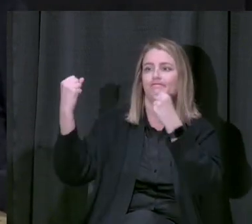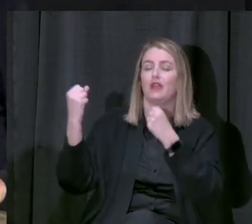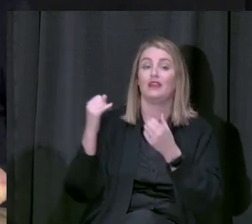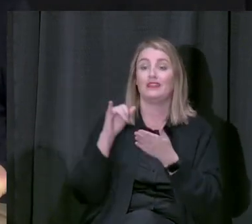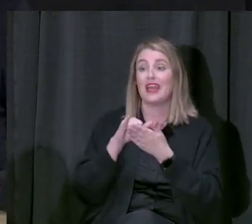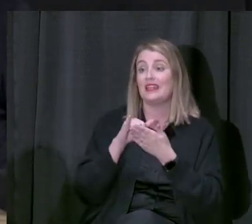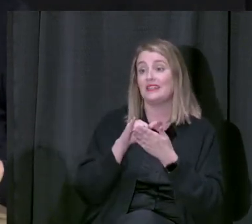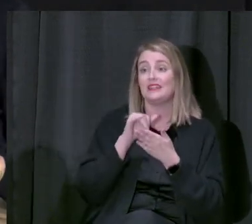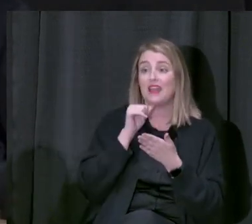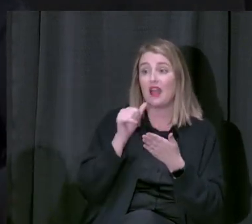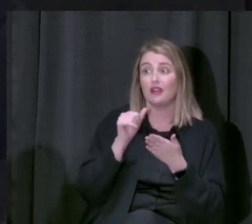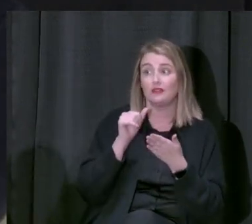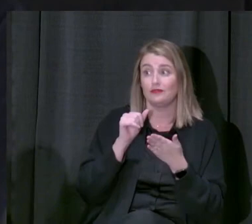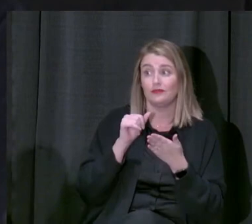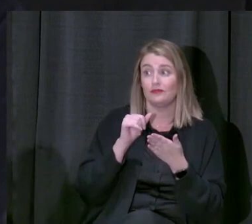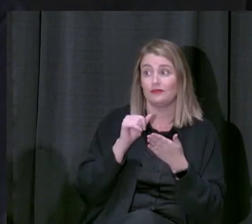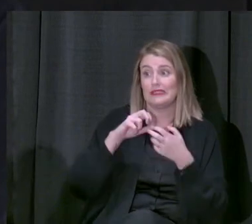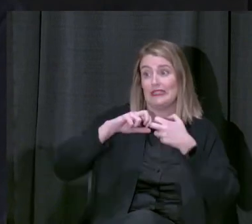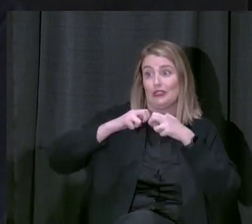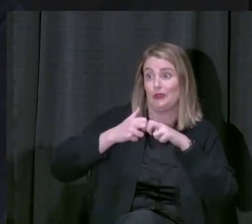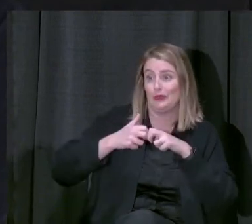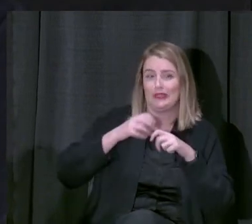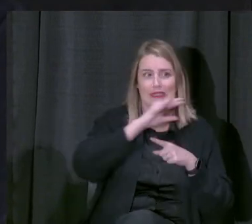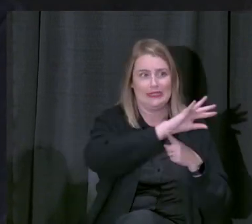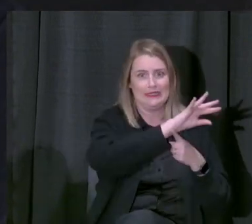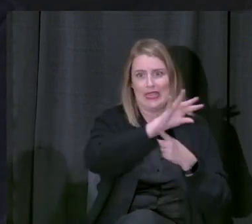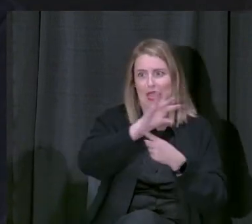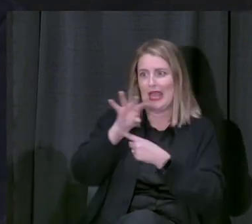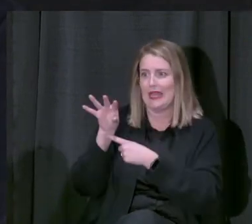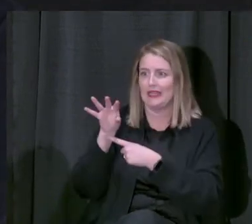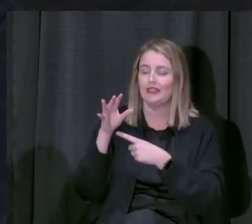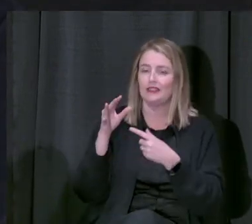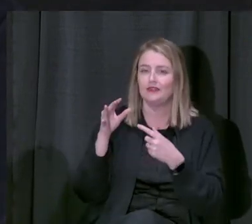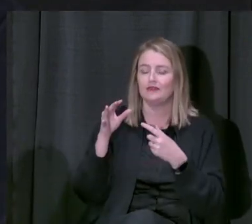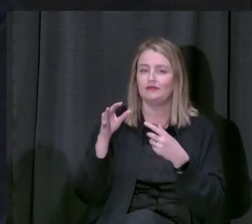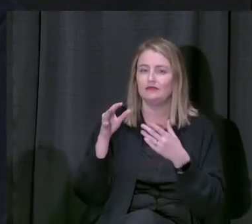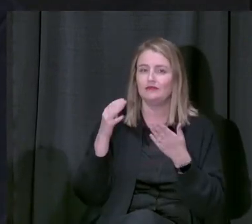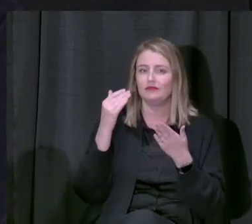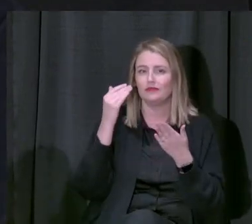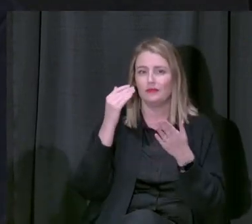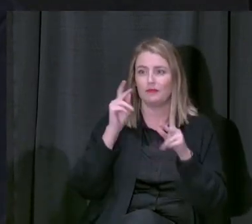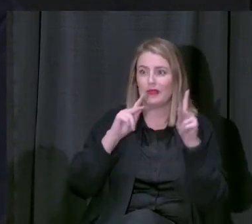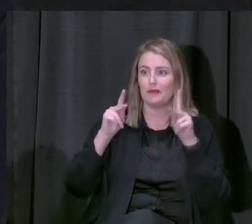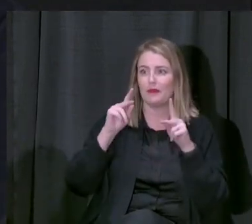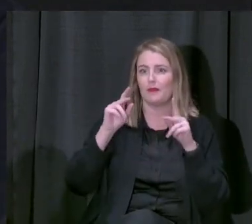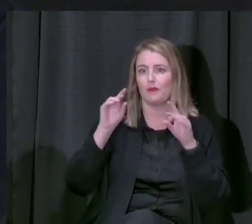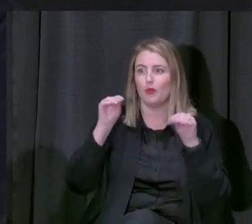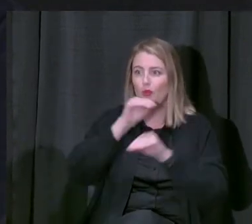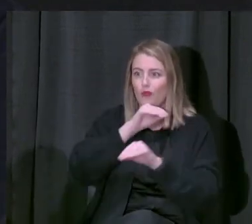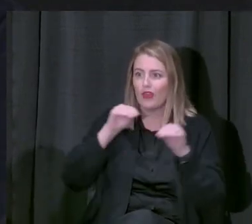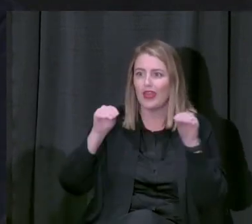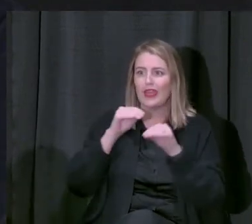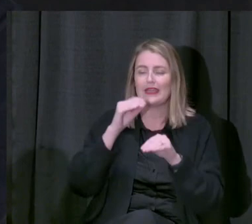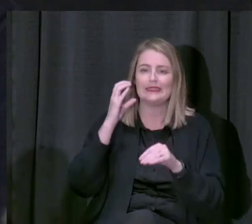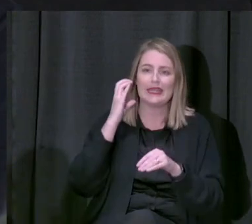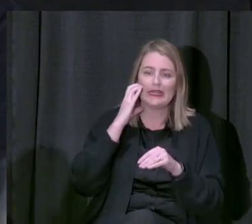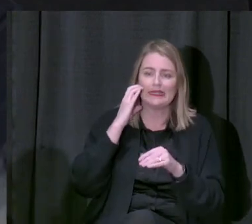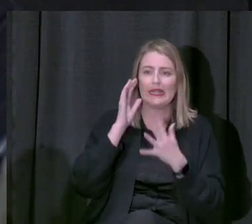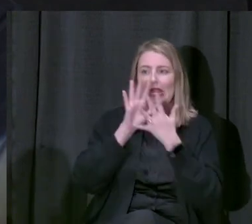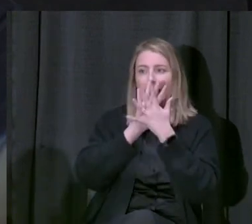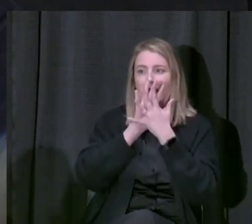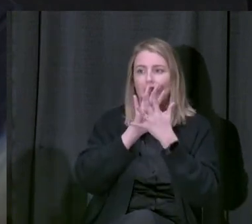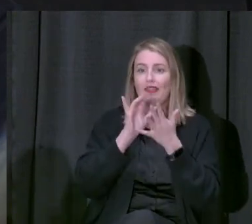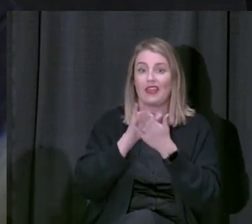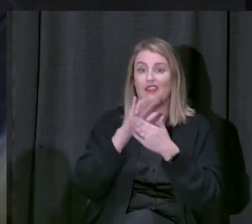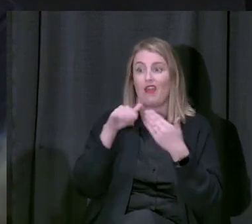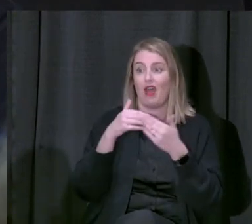an issue. You know, the scanning techniques take into account things that are moving, people density, and that all gets thrown